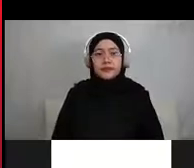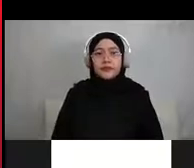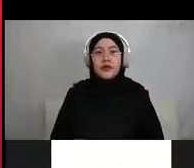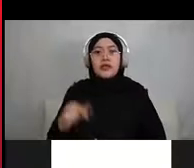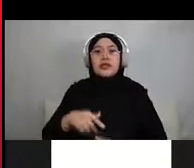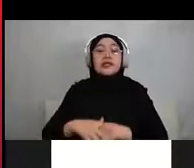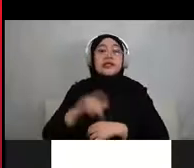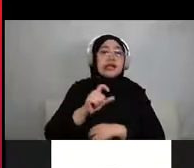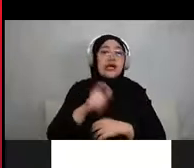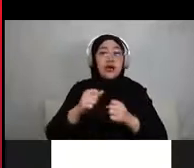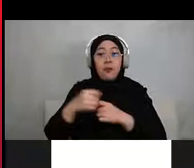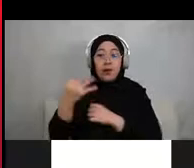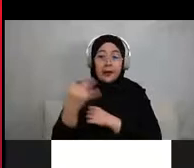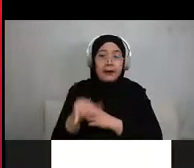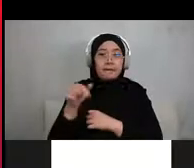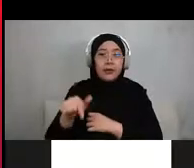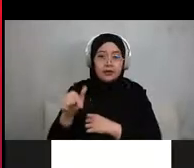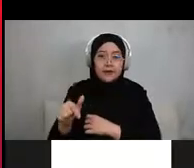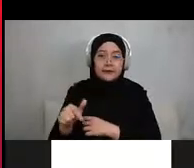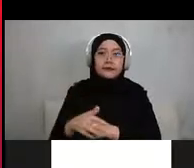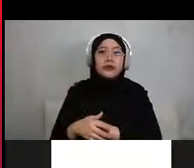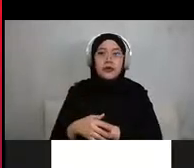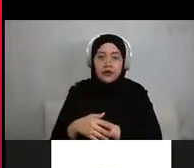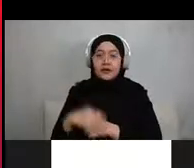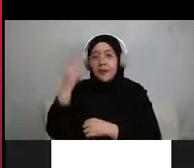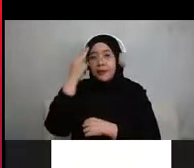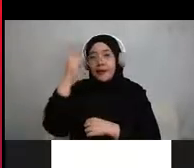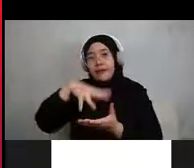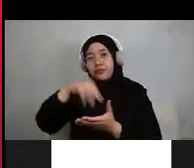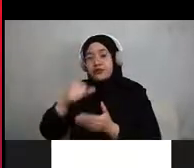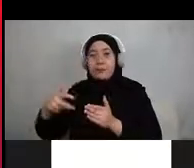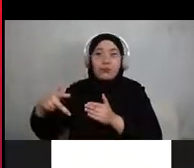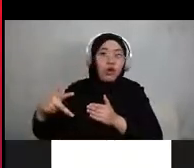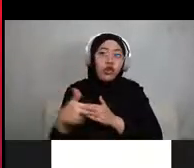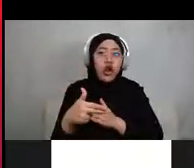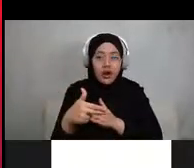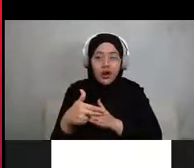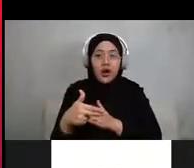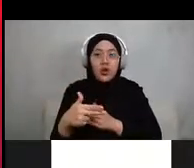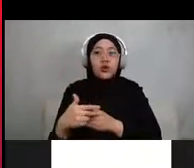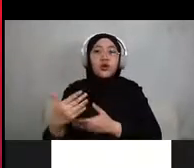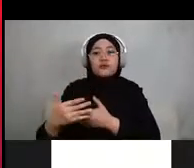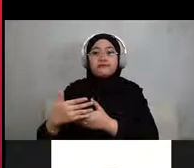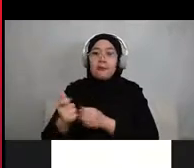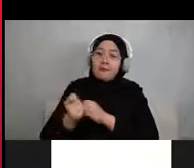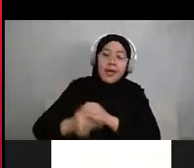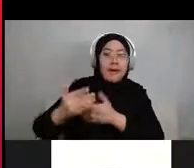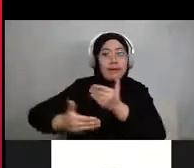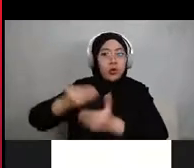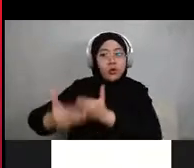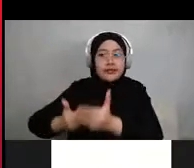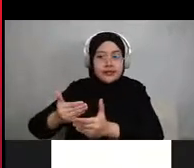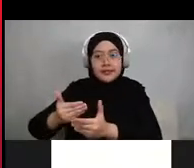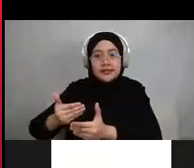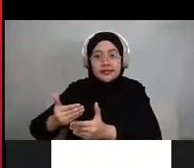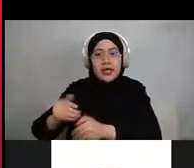model, here the national government is subsidizing the cost of production, so the cost of the bus comes down. They are also providing operating subsidy to